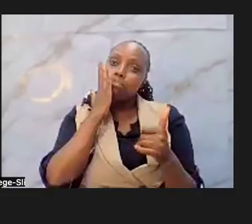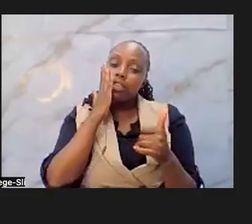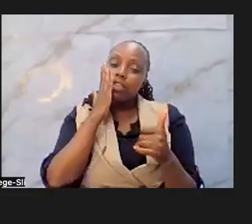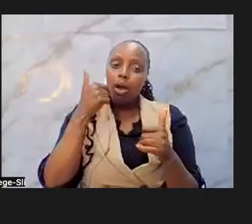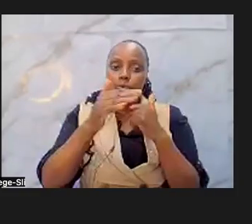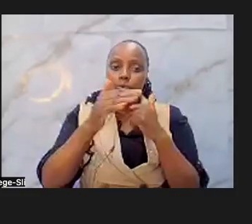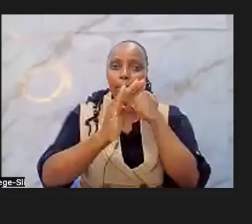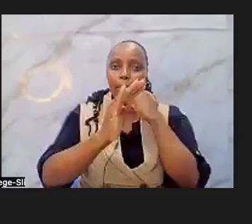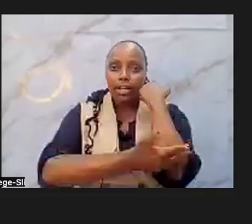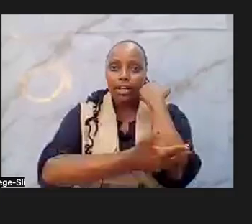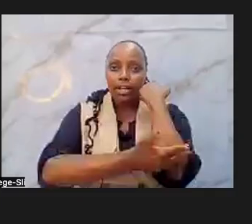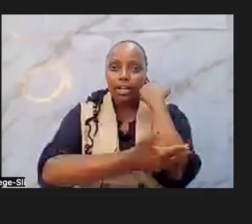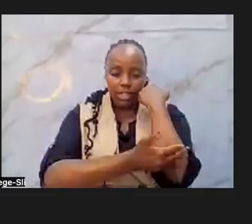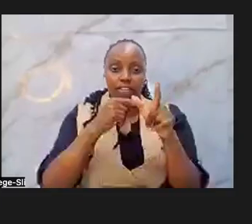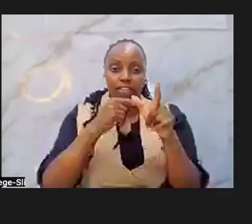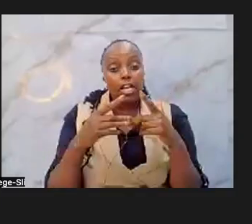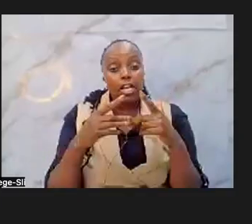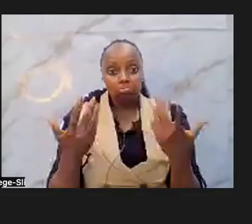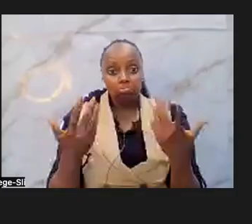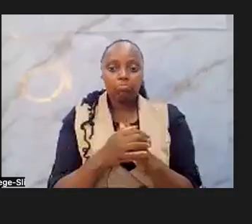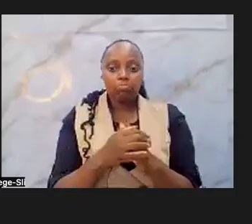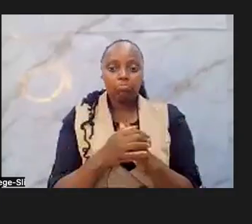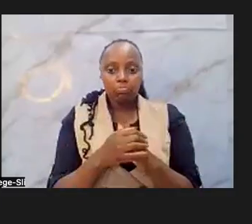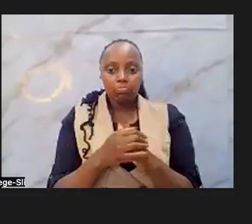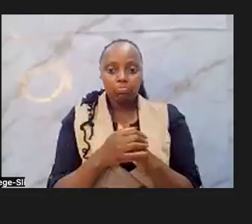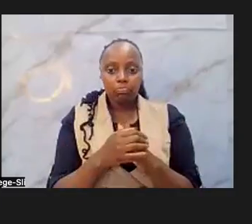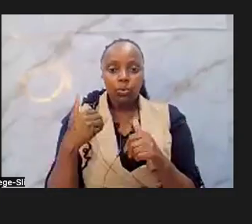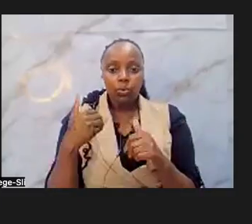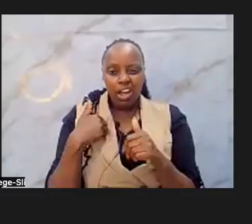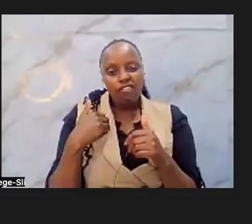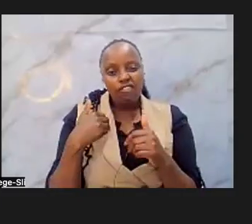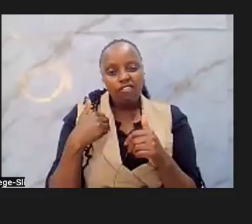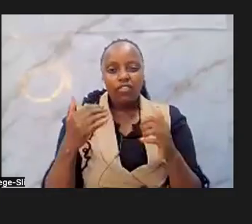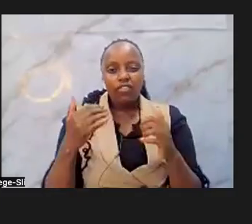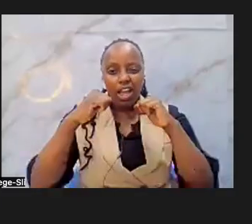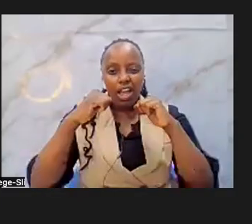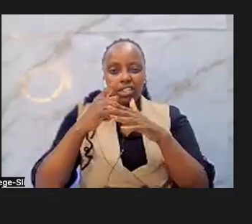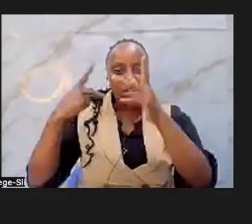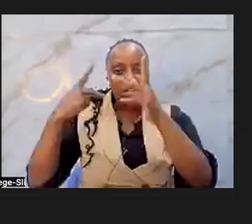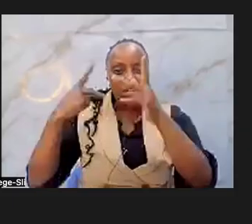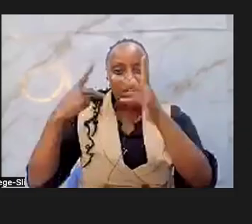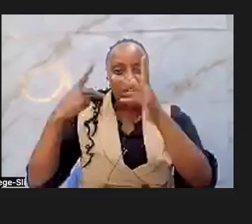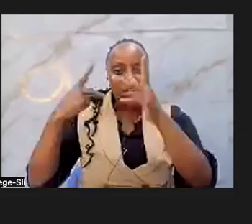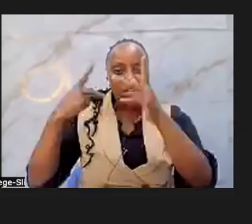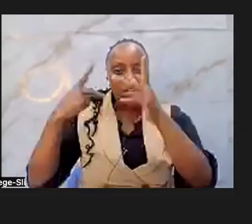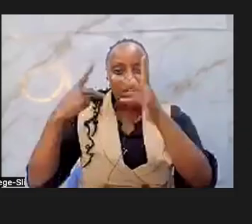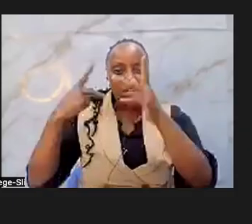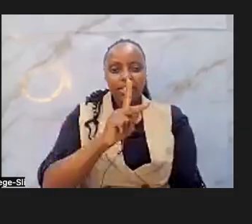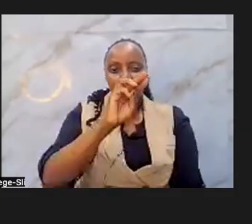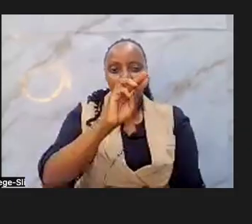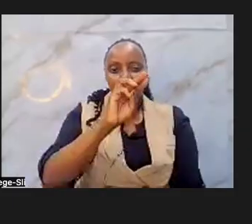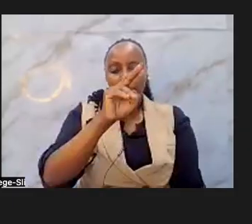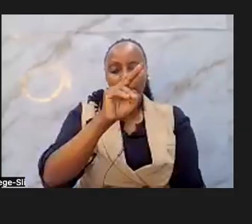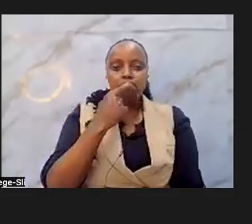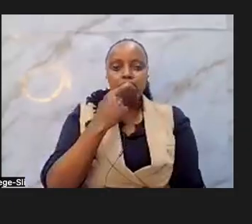And I agree with what Professor Komani has said on these other points, but just also to add that we know that we